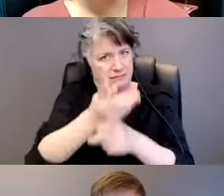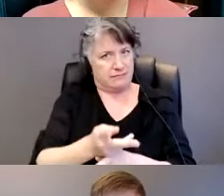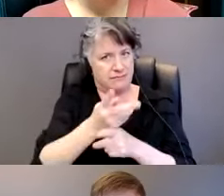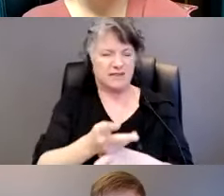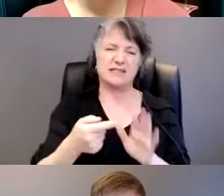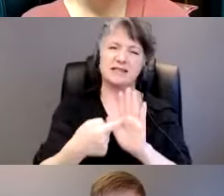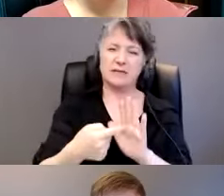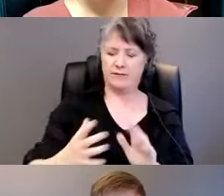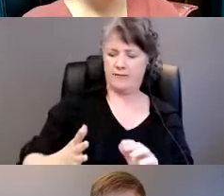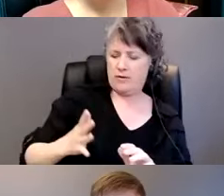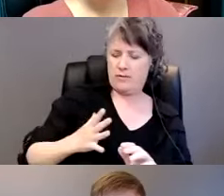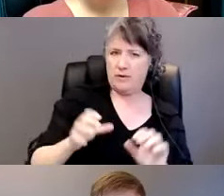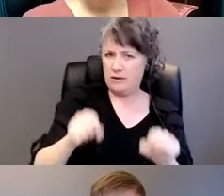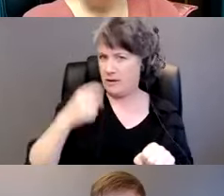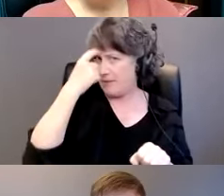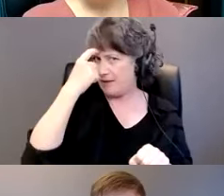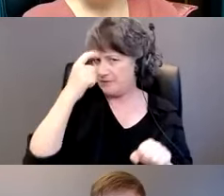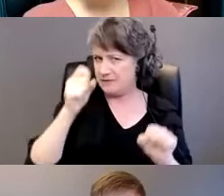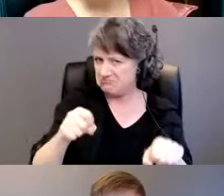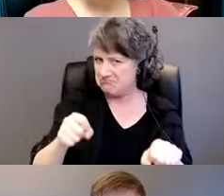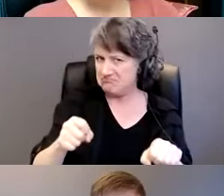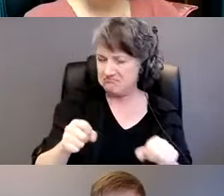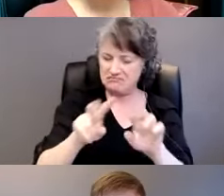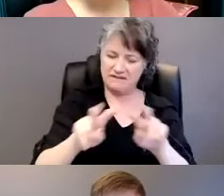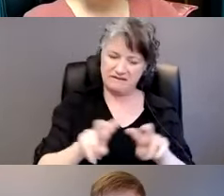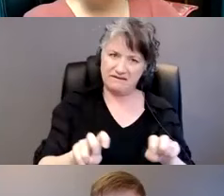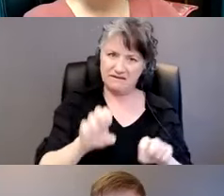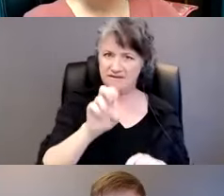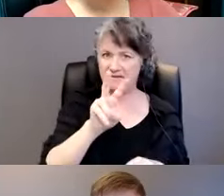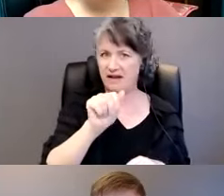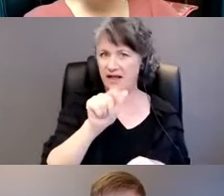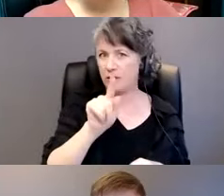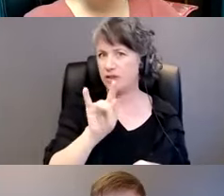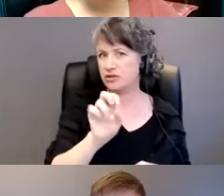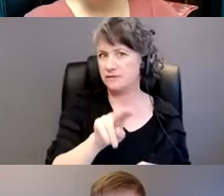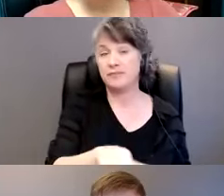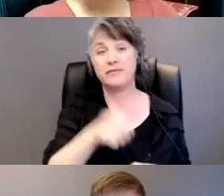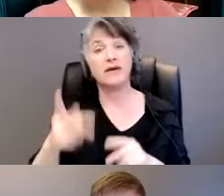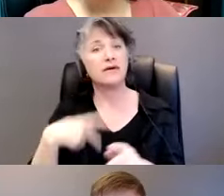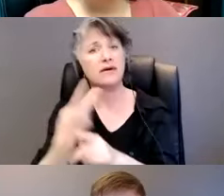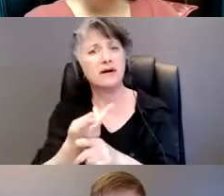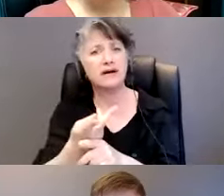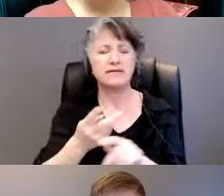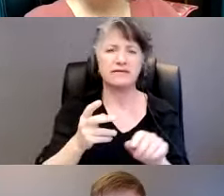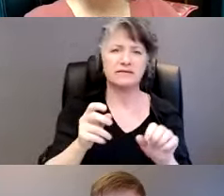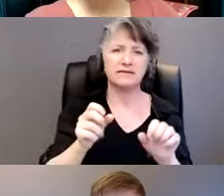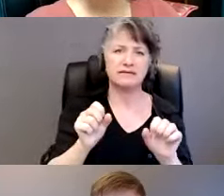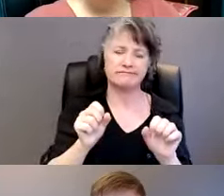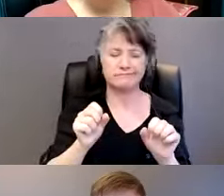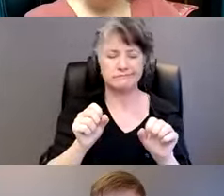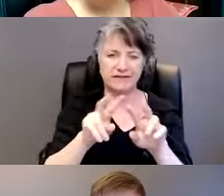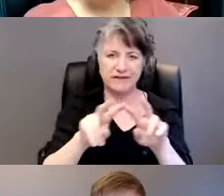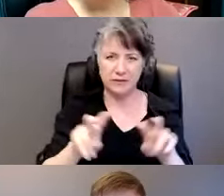formal capacity evaluations. The other types of capacity evaluations that are done by all health